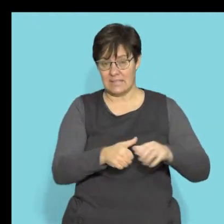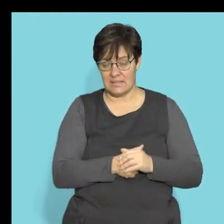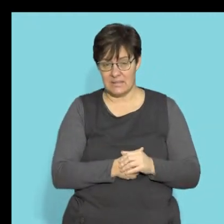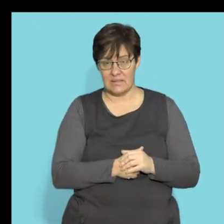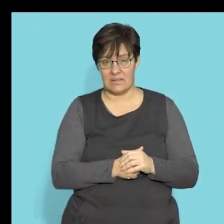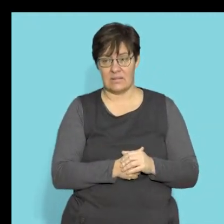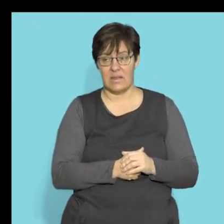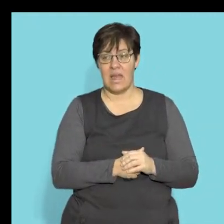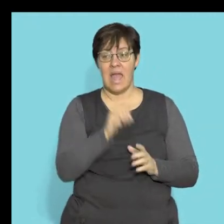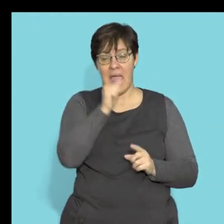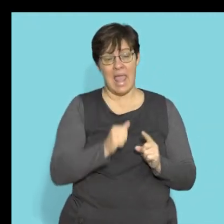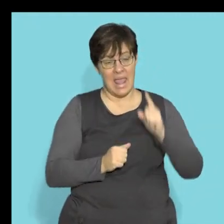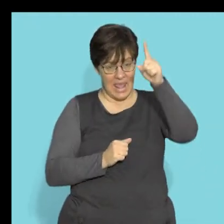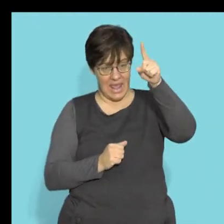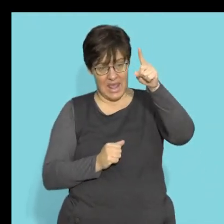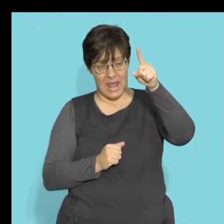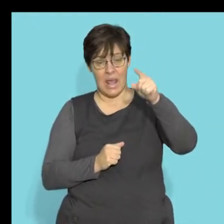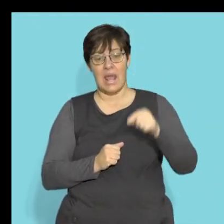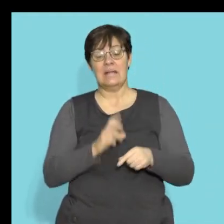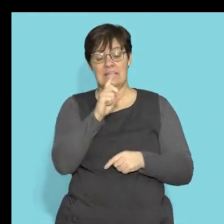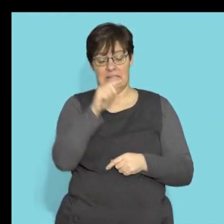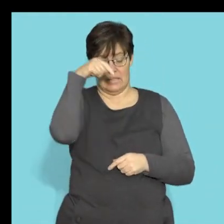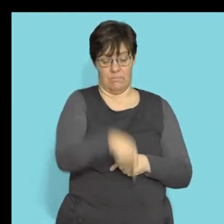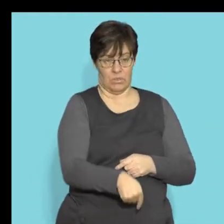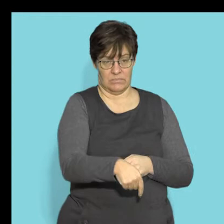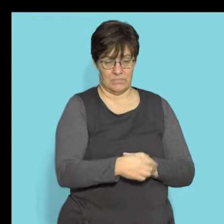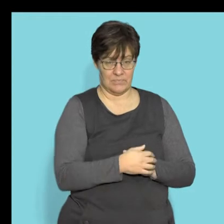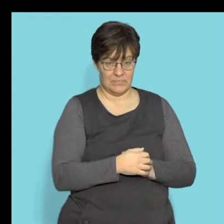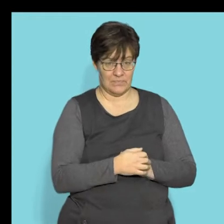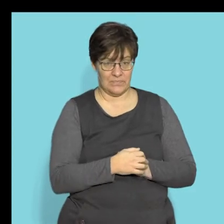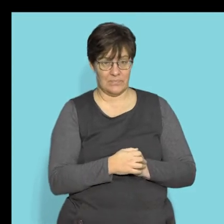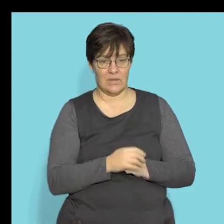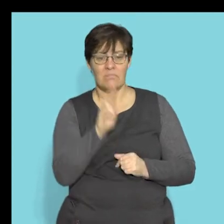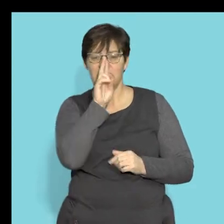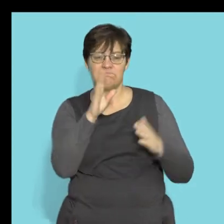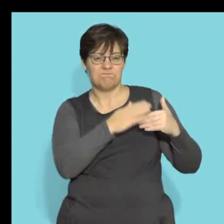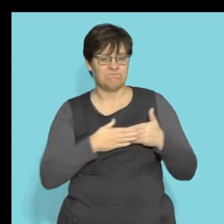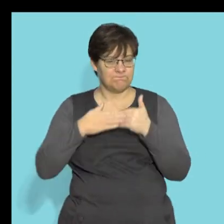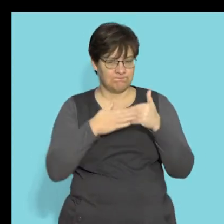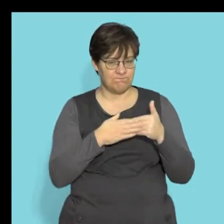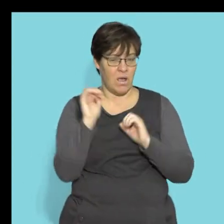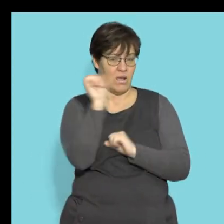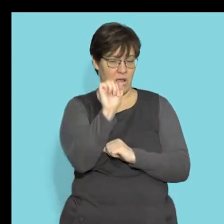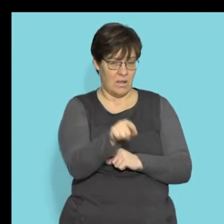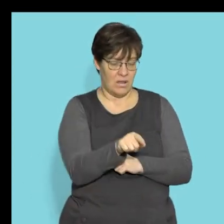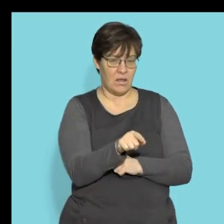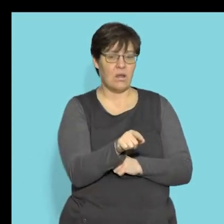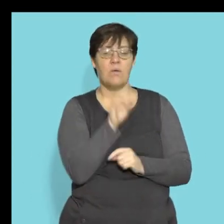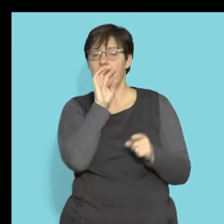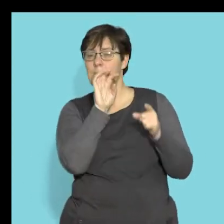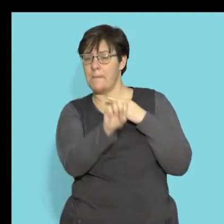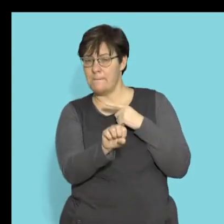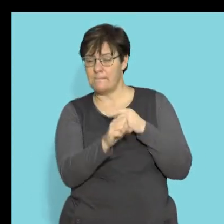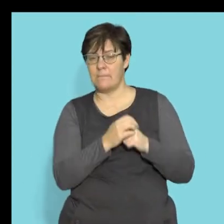will get A at the top and D at the bottom. And if we look carefully at the motor,